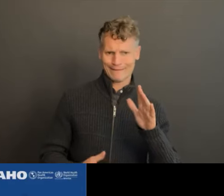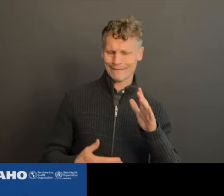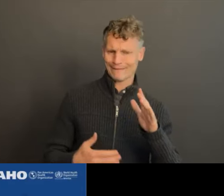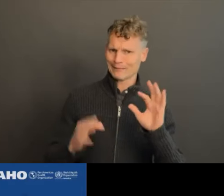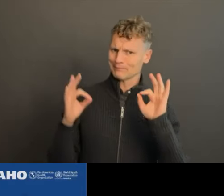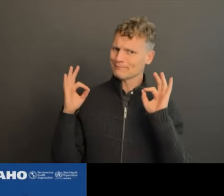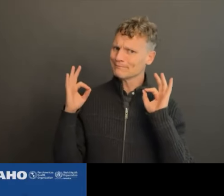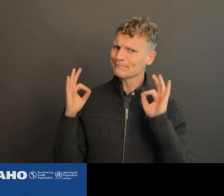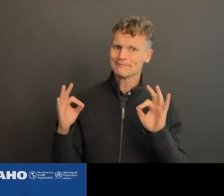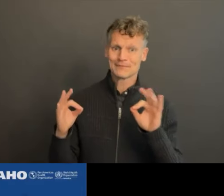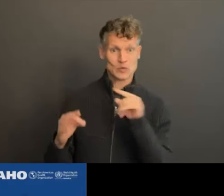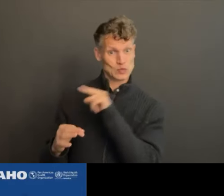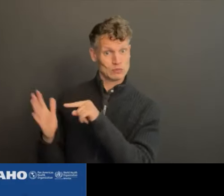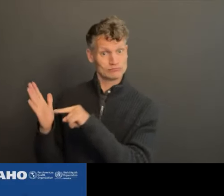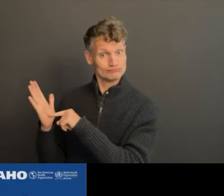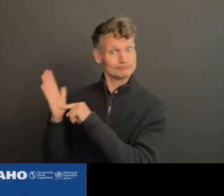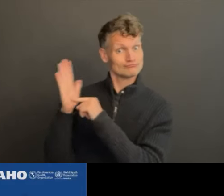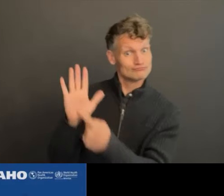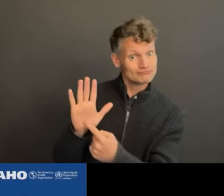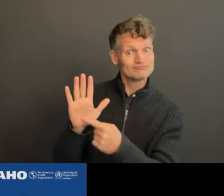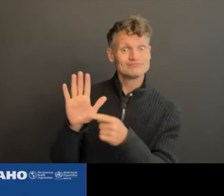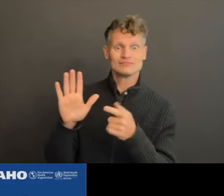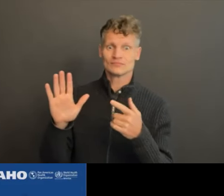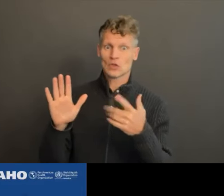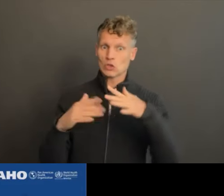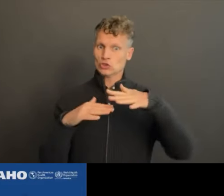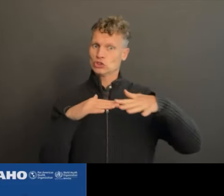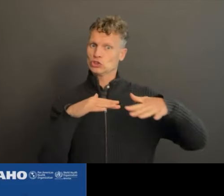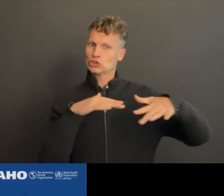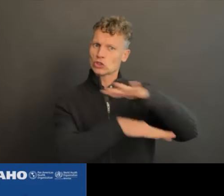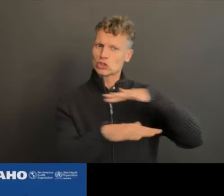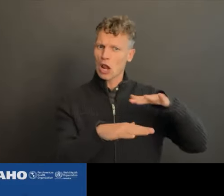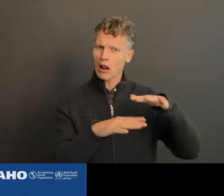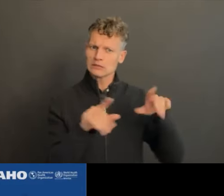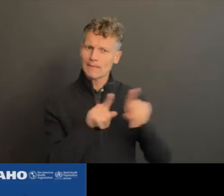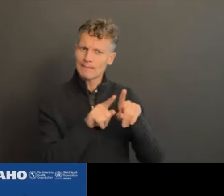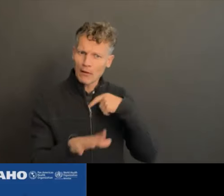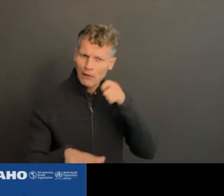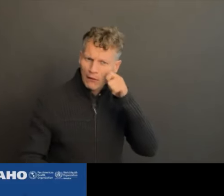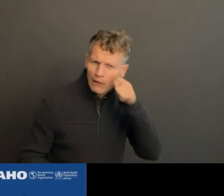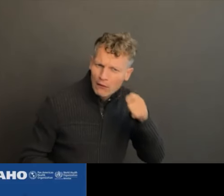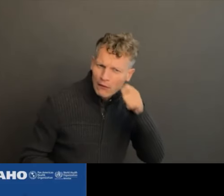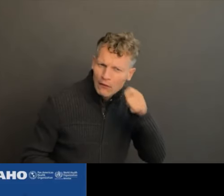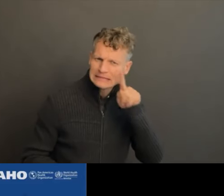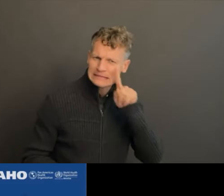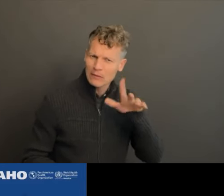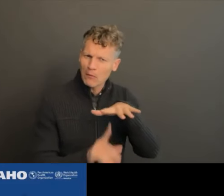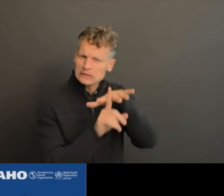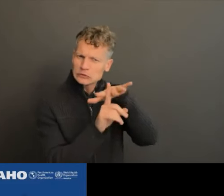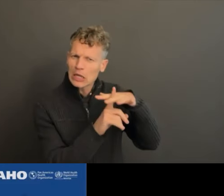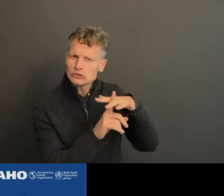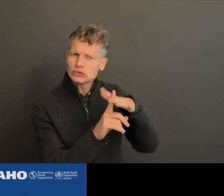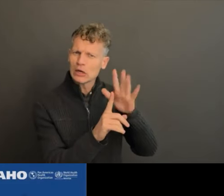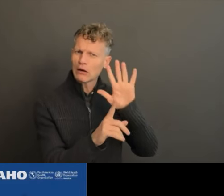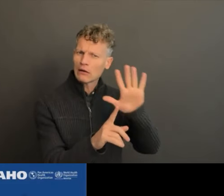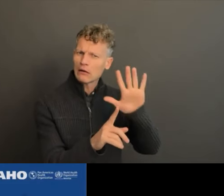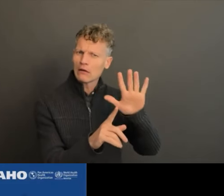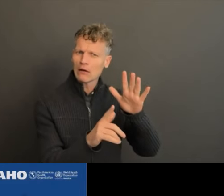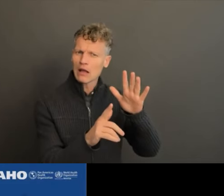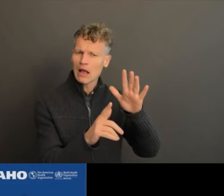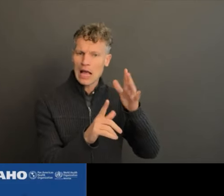how prioritizing social determinants can drive impactful changes in health outcomes. It is really inspiring